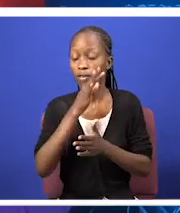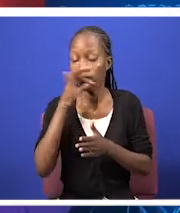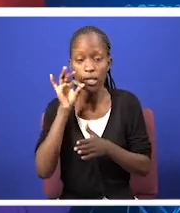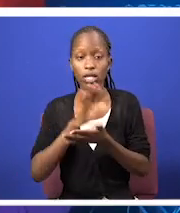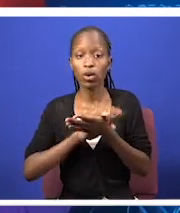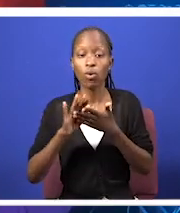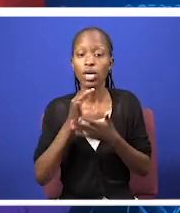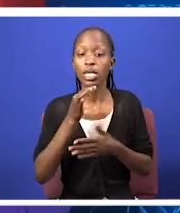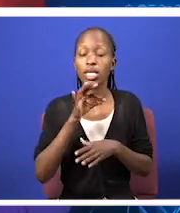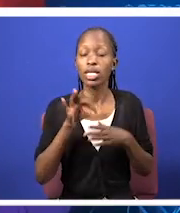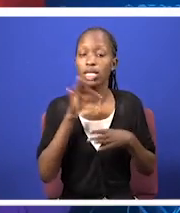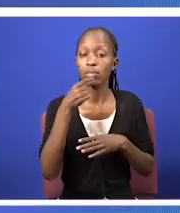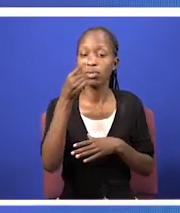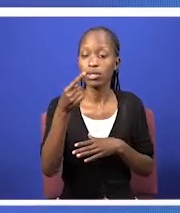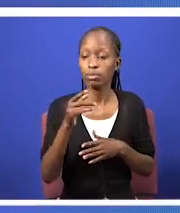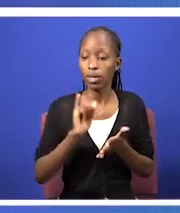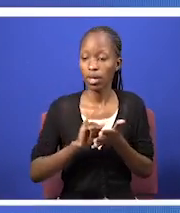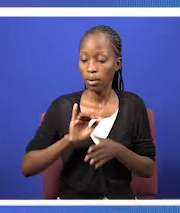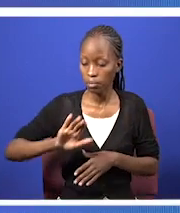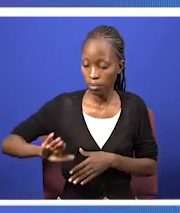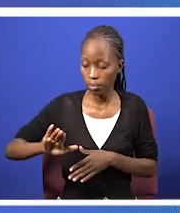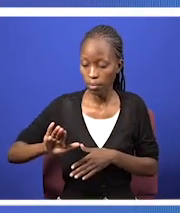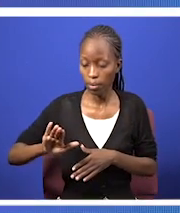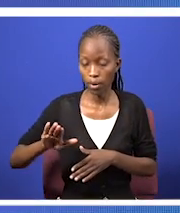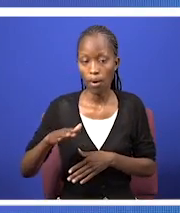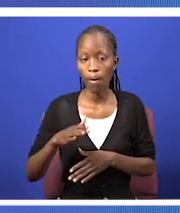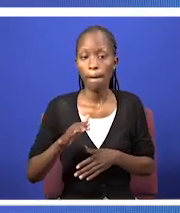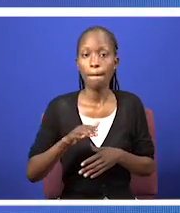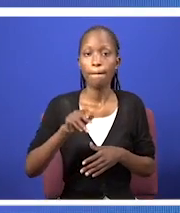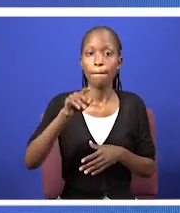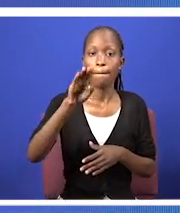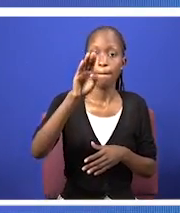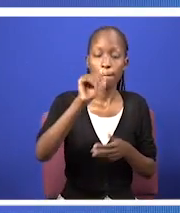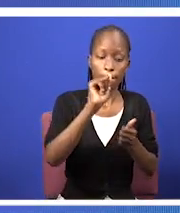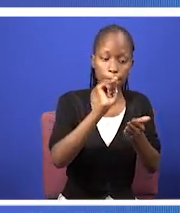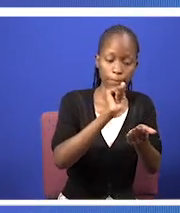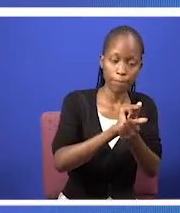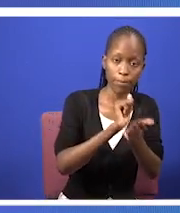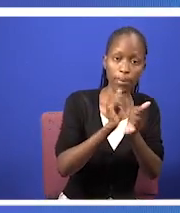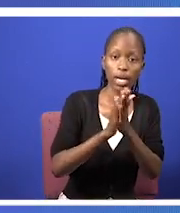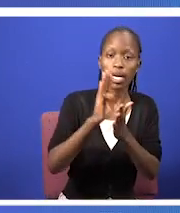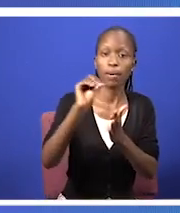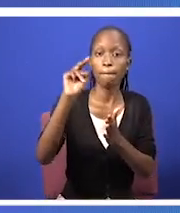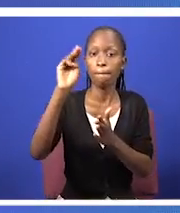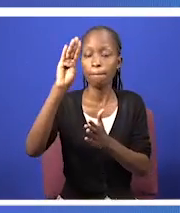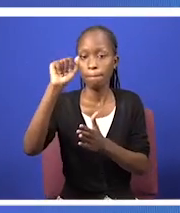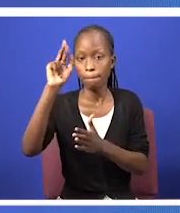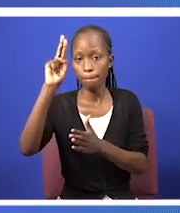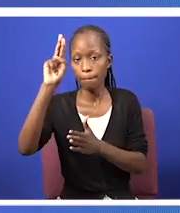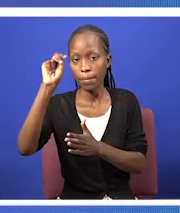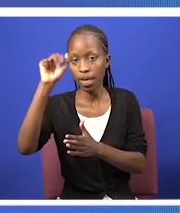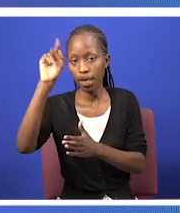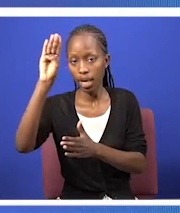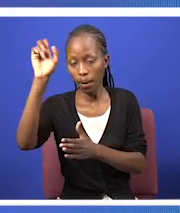Spirit said, "Set apart for me Barnabas and Saul for the work which I have called them to